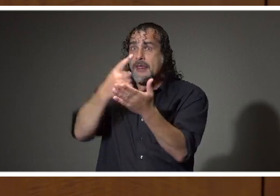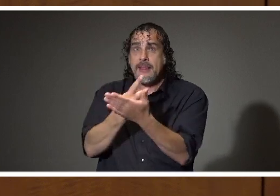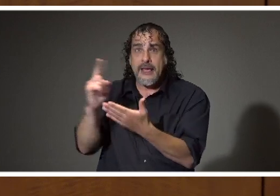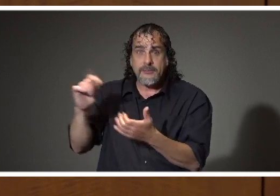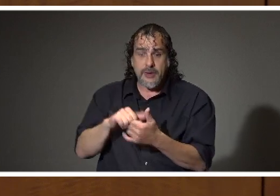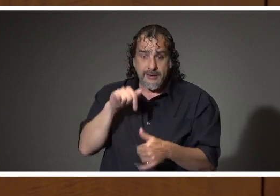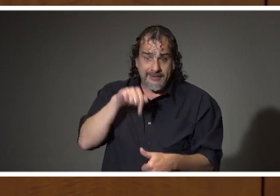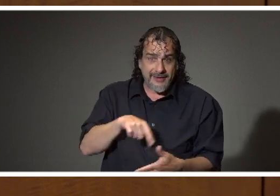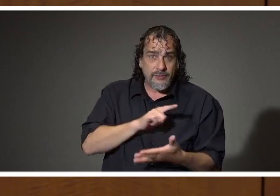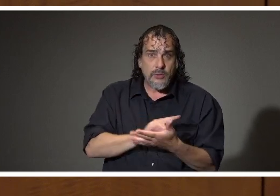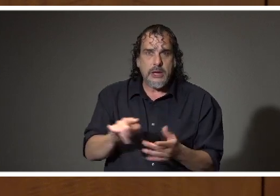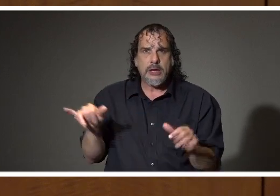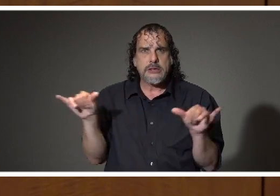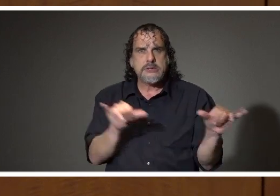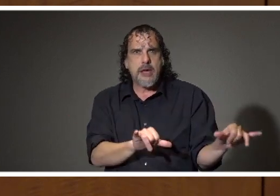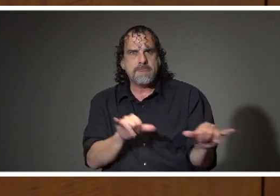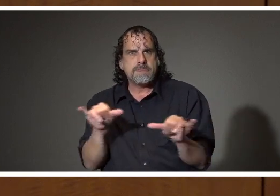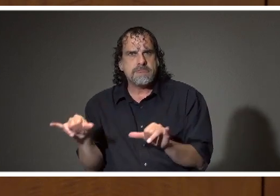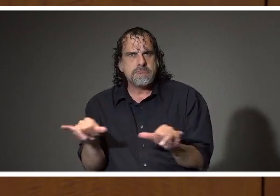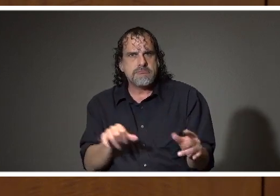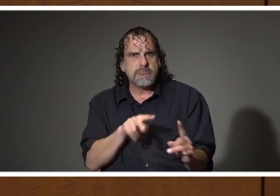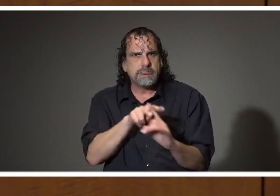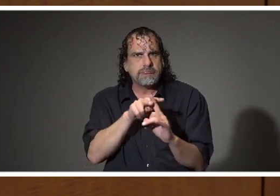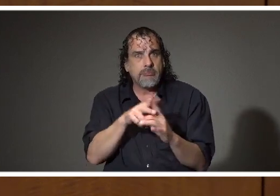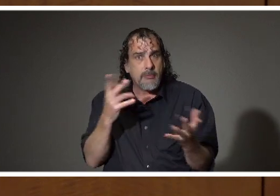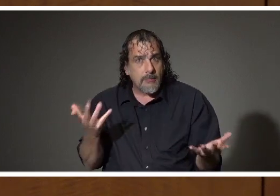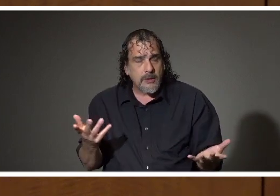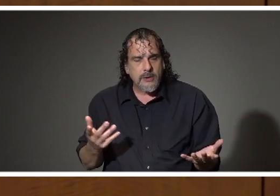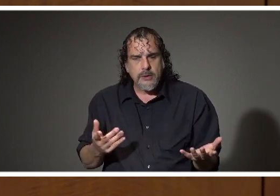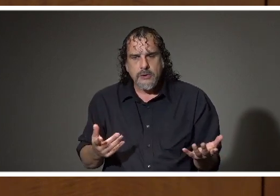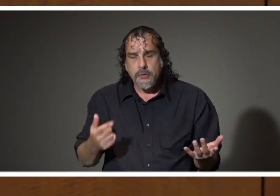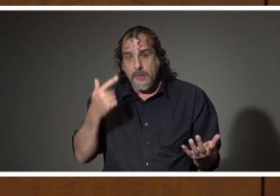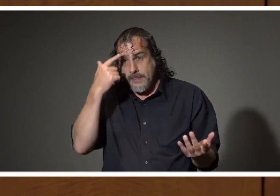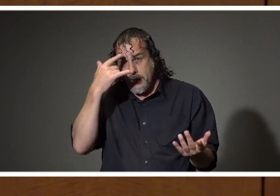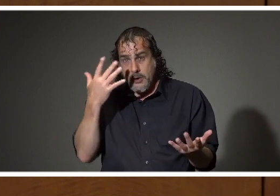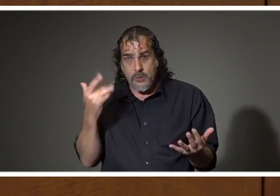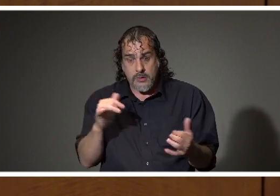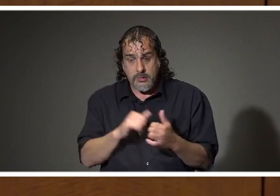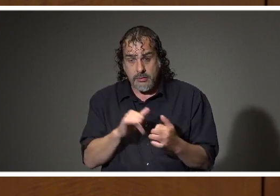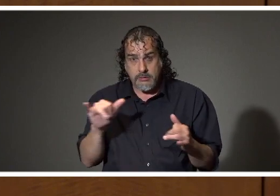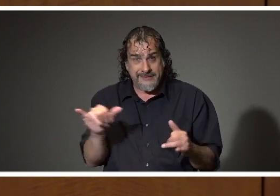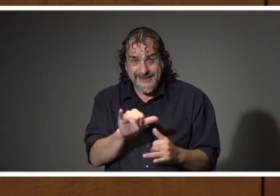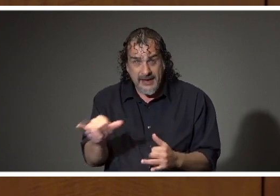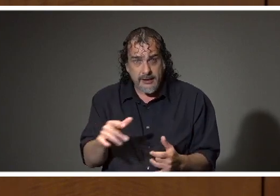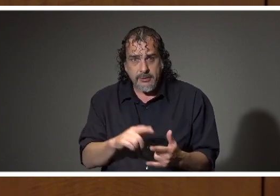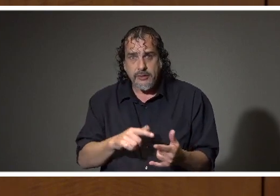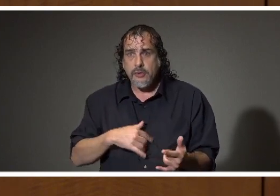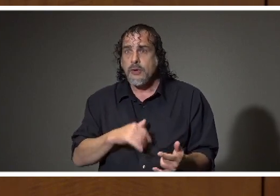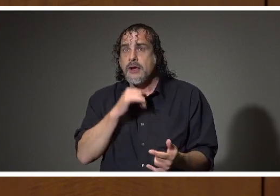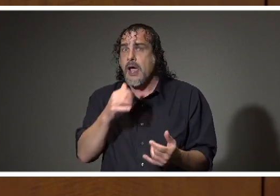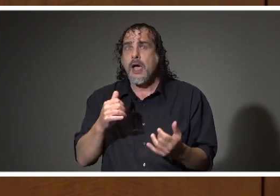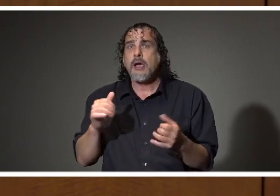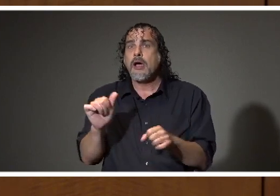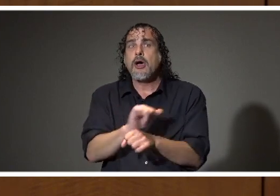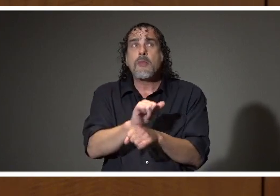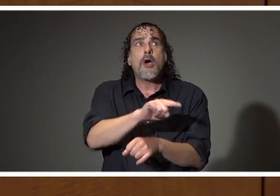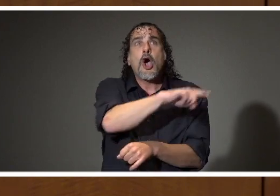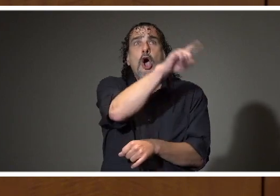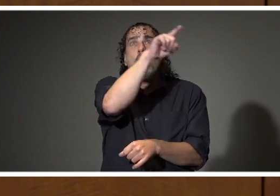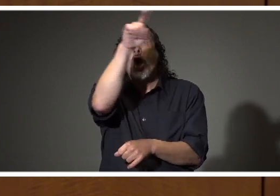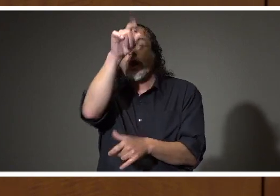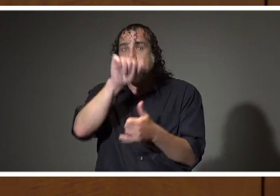almost identical. Now, some of you may believe that it was identical because there were not more unemployed people in other parts of the